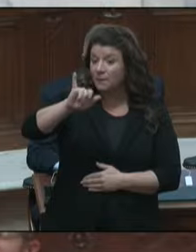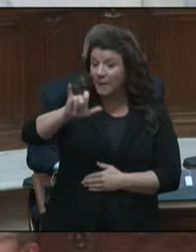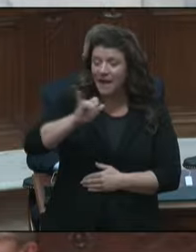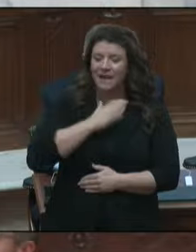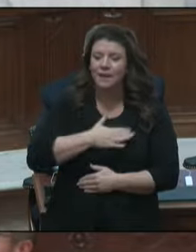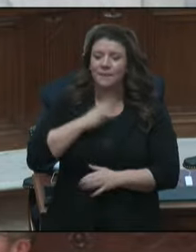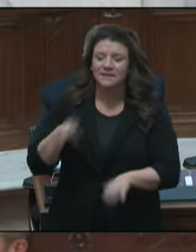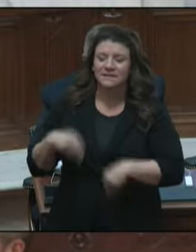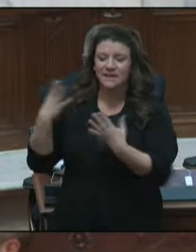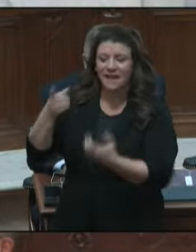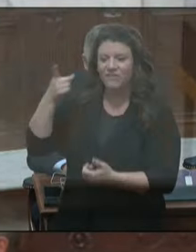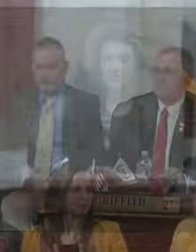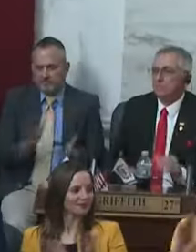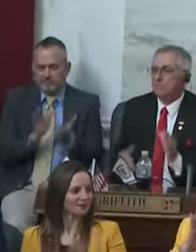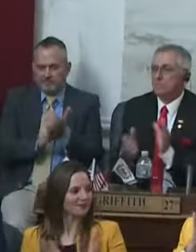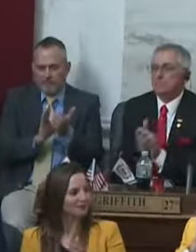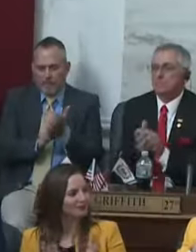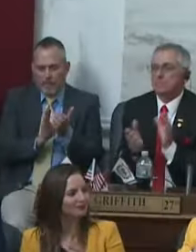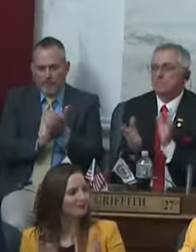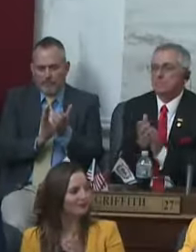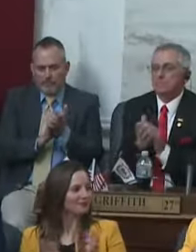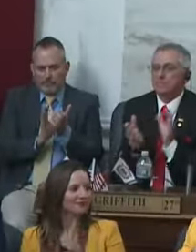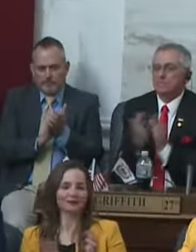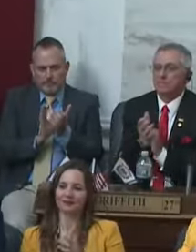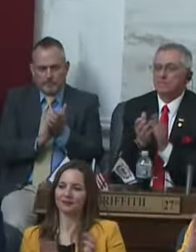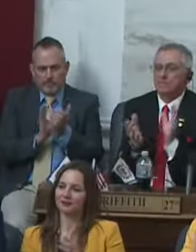Please give them a round of applause.